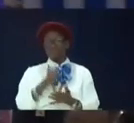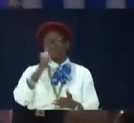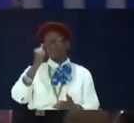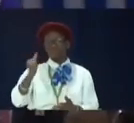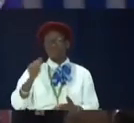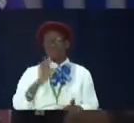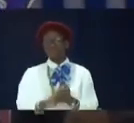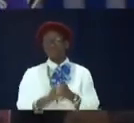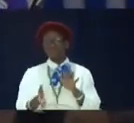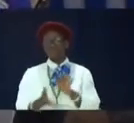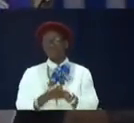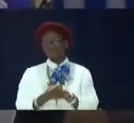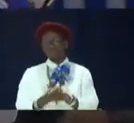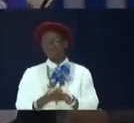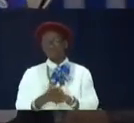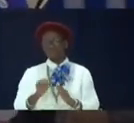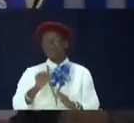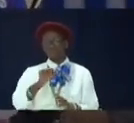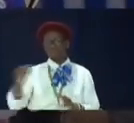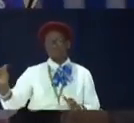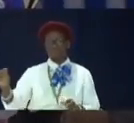Become a spiritual giant.